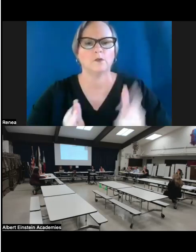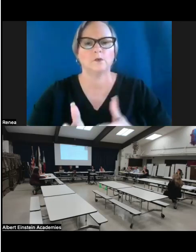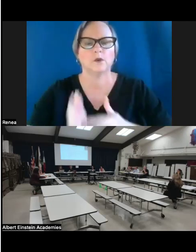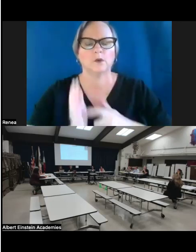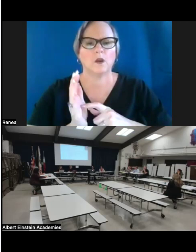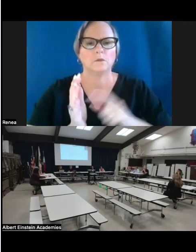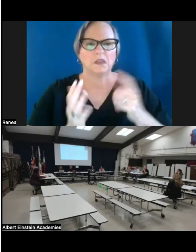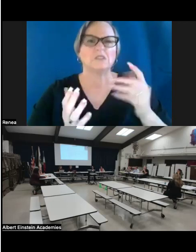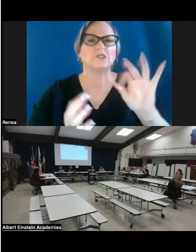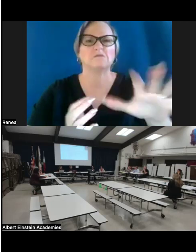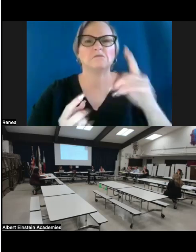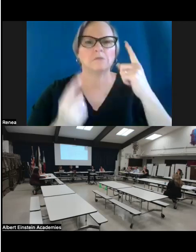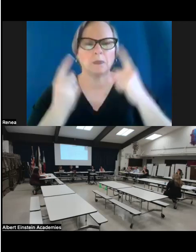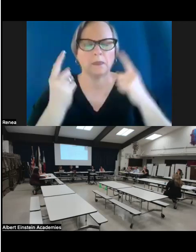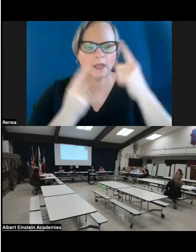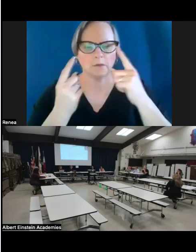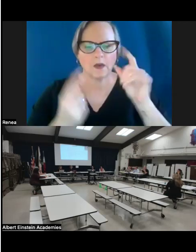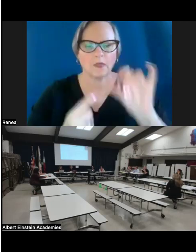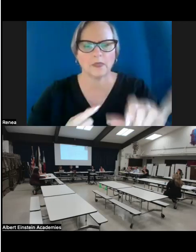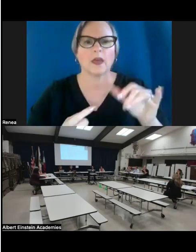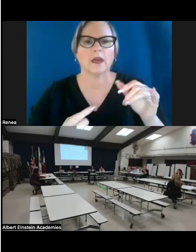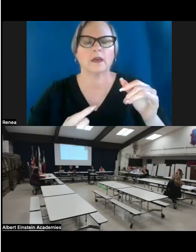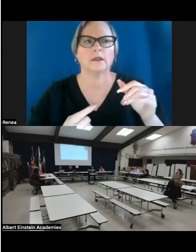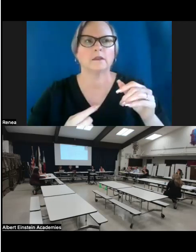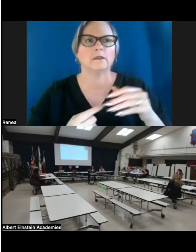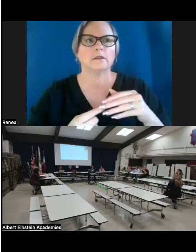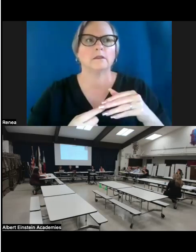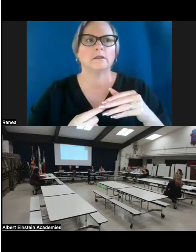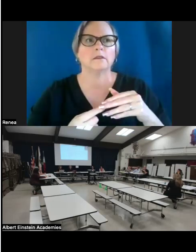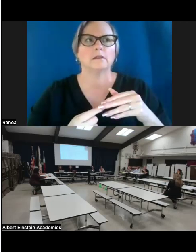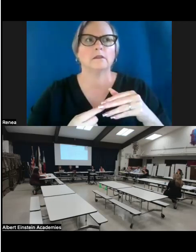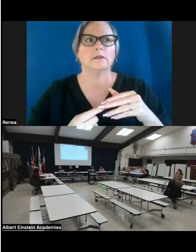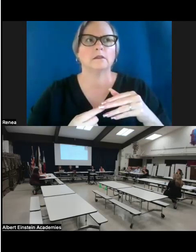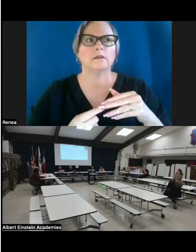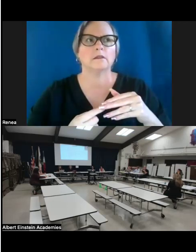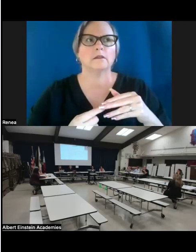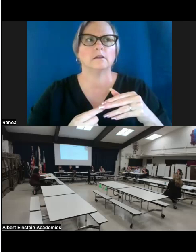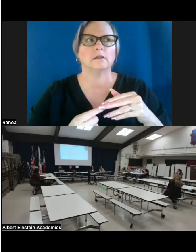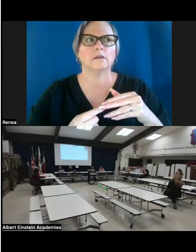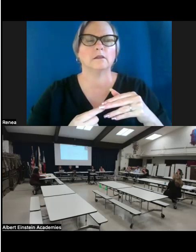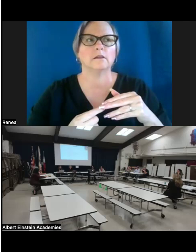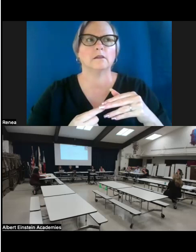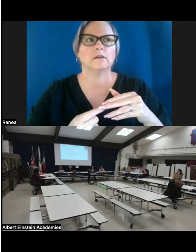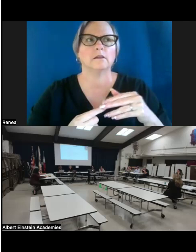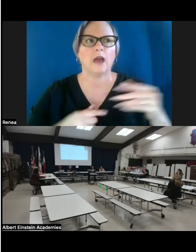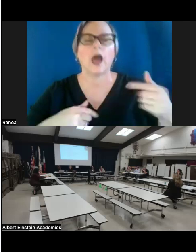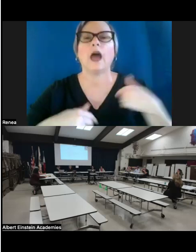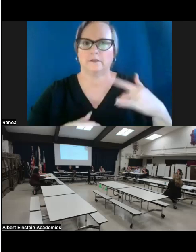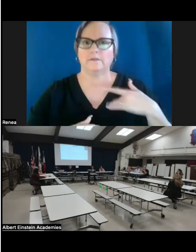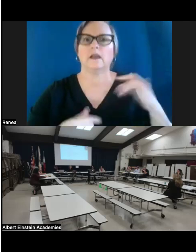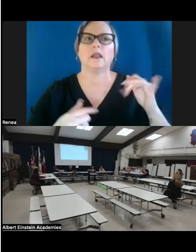a way so when the invite is out, it's like parents walking being like, I'm meant to be here,